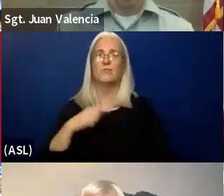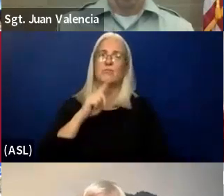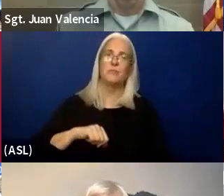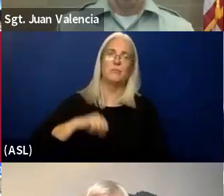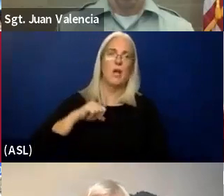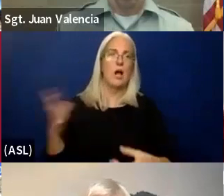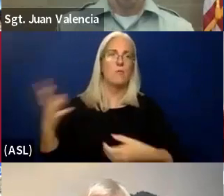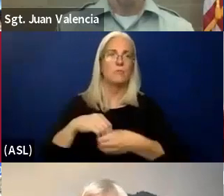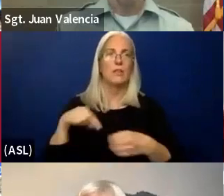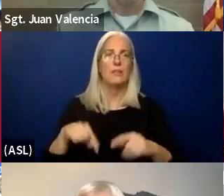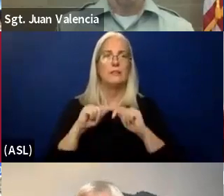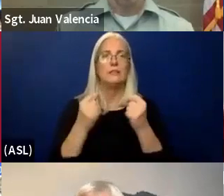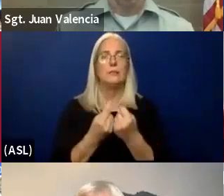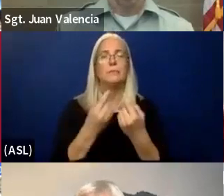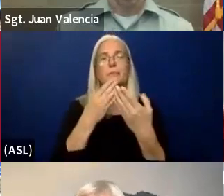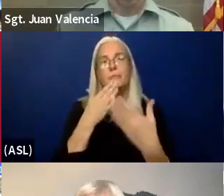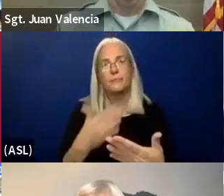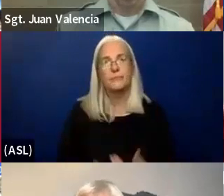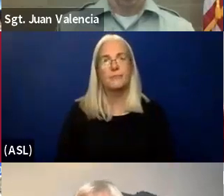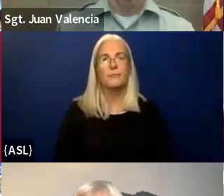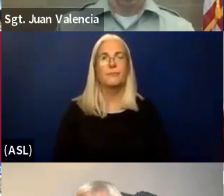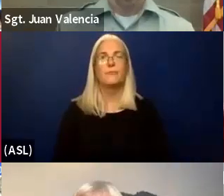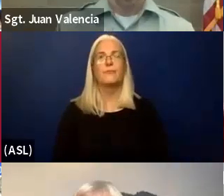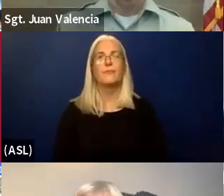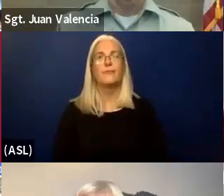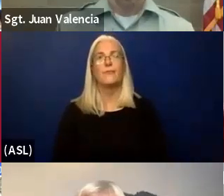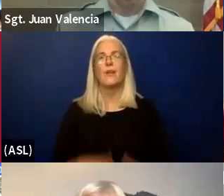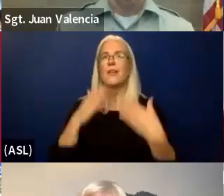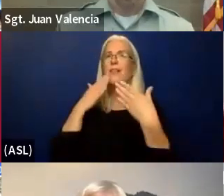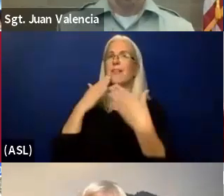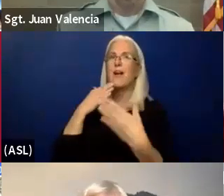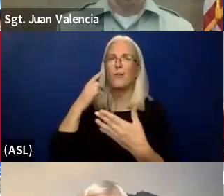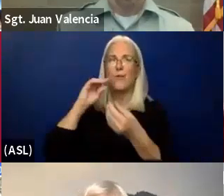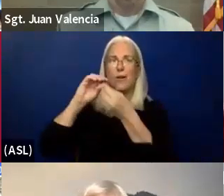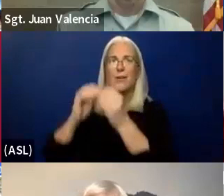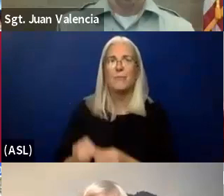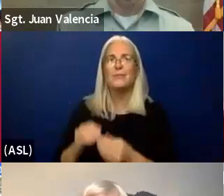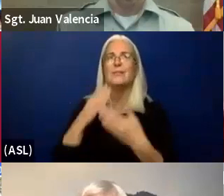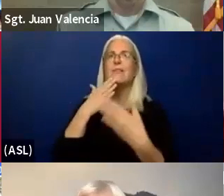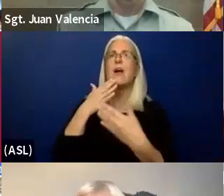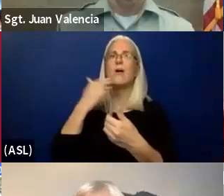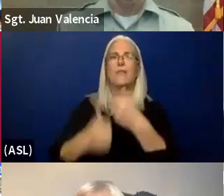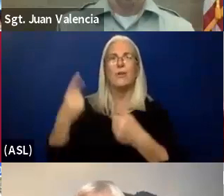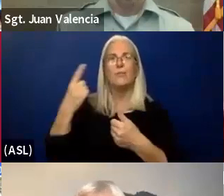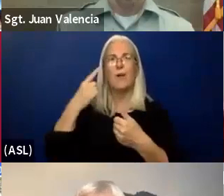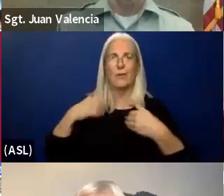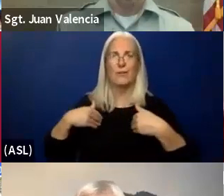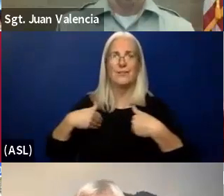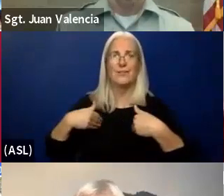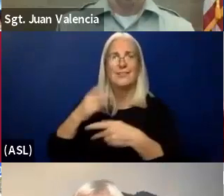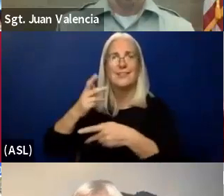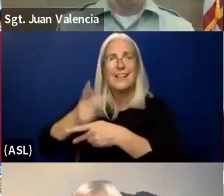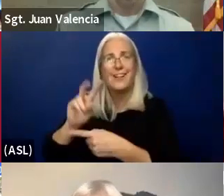Thank you for those counts, Christina. And thank you to all those who are taking care of the animals, 200 horses and